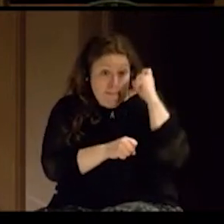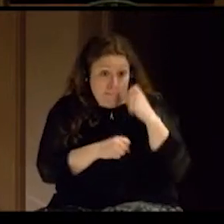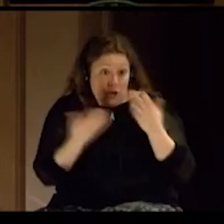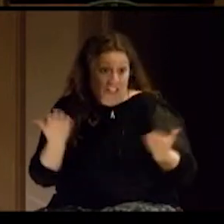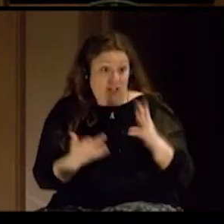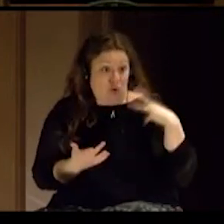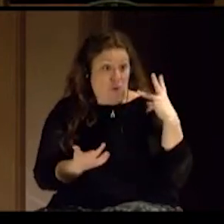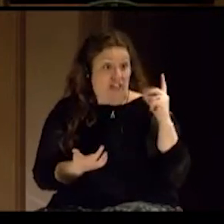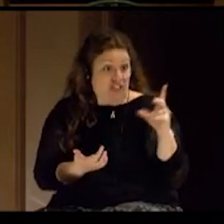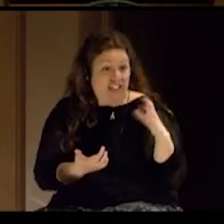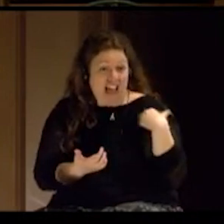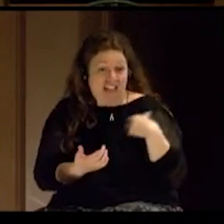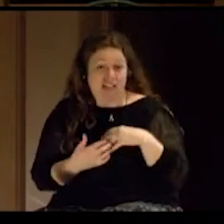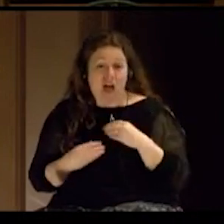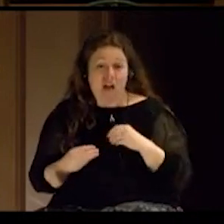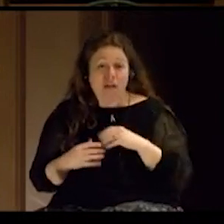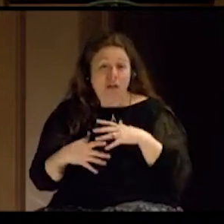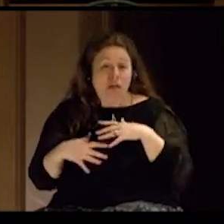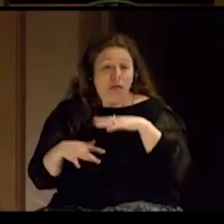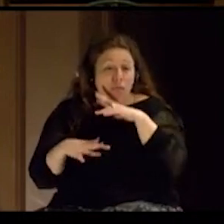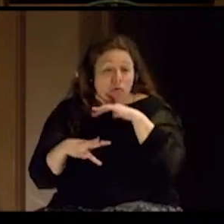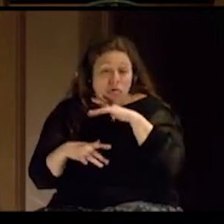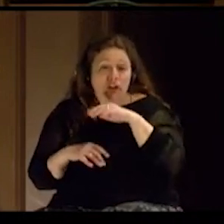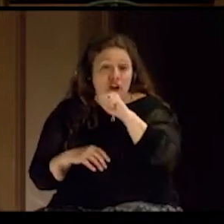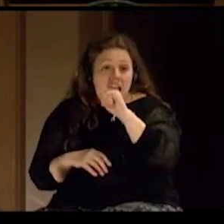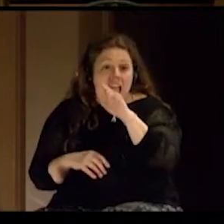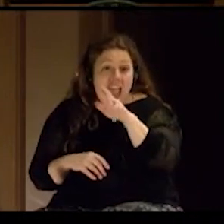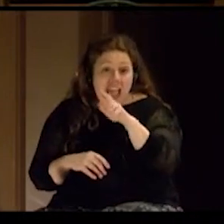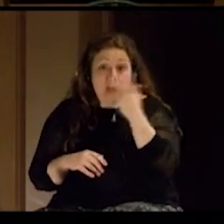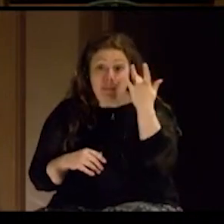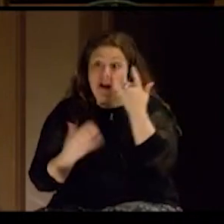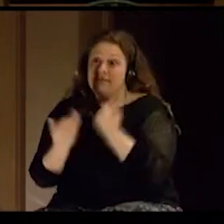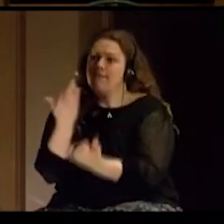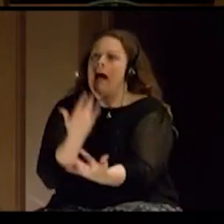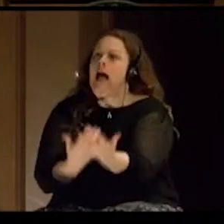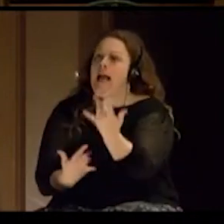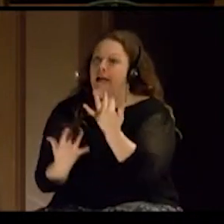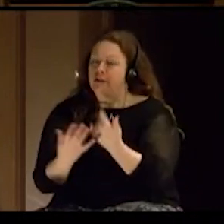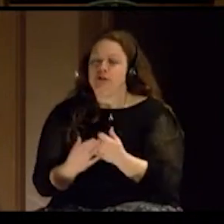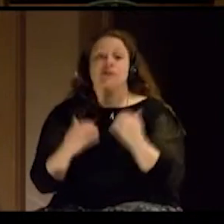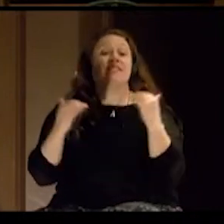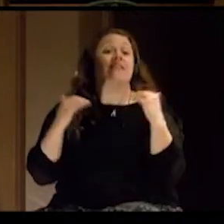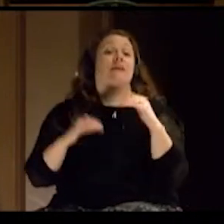absolutely unhealthy air, to the biodiversity crisis that we're